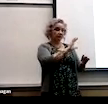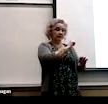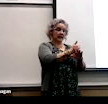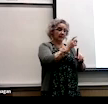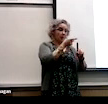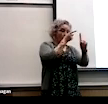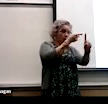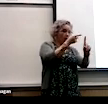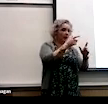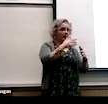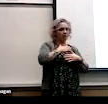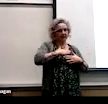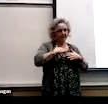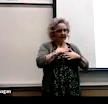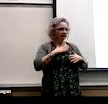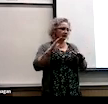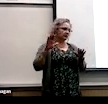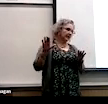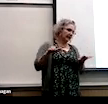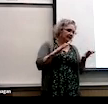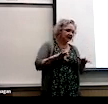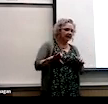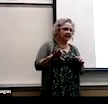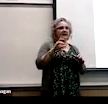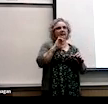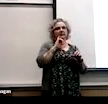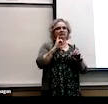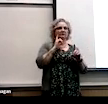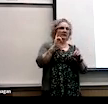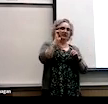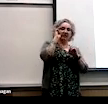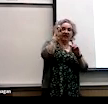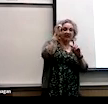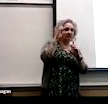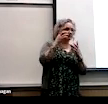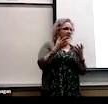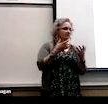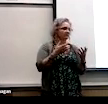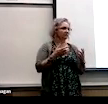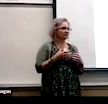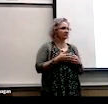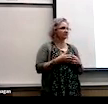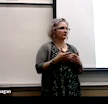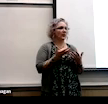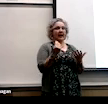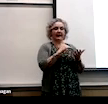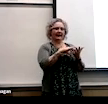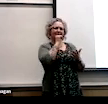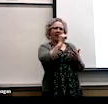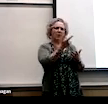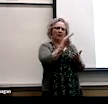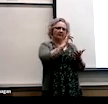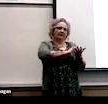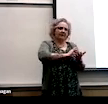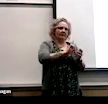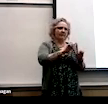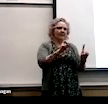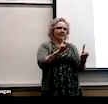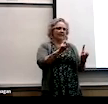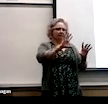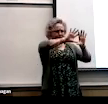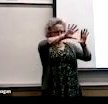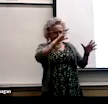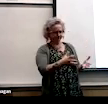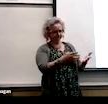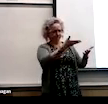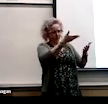activity, education, recreation, and vocation. And so again, you can see the importance that's being placed here on not just looking at the medical, but looking holistically